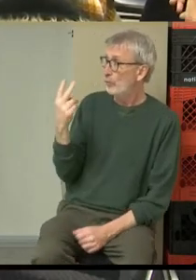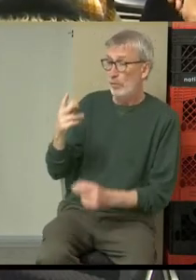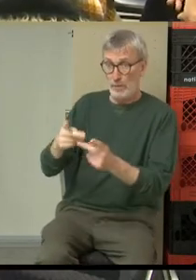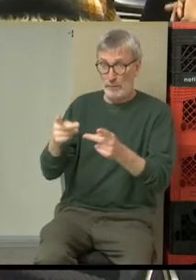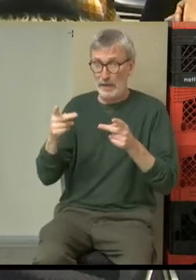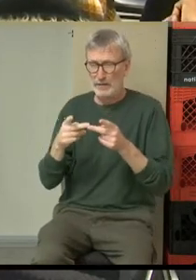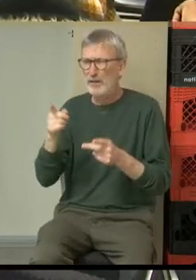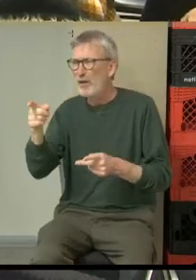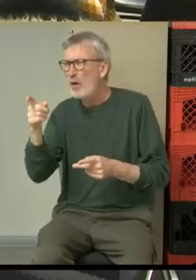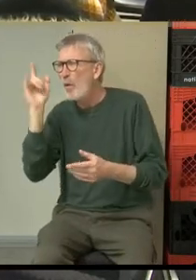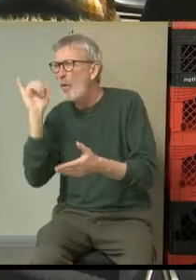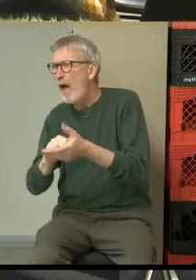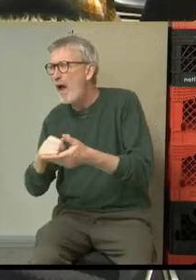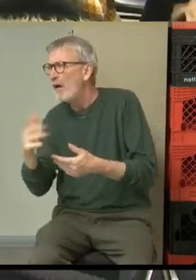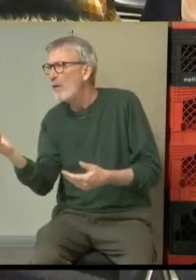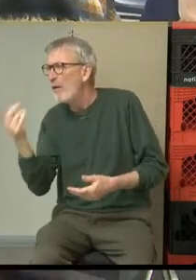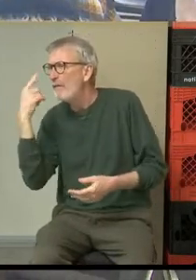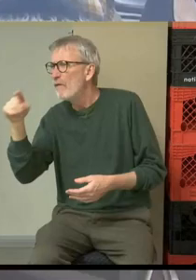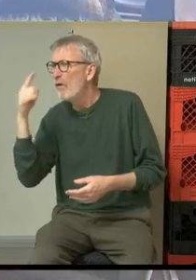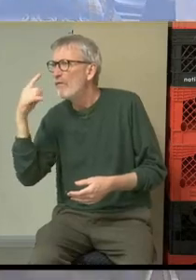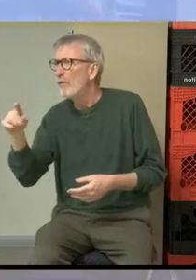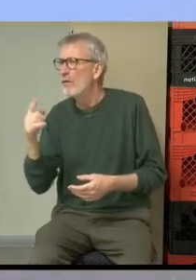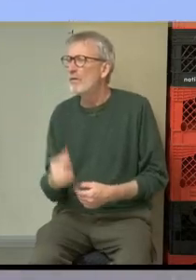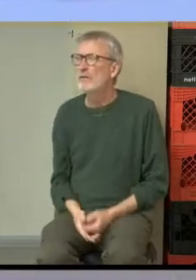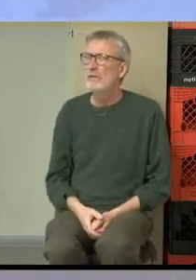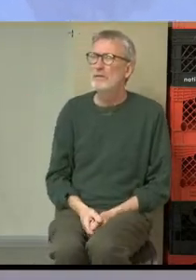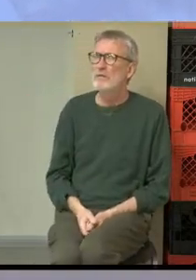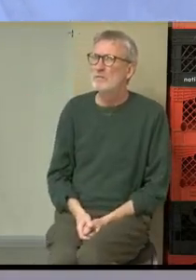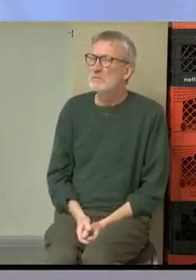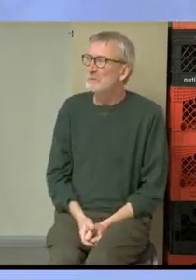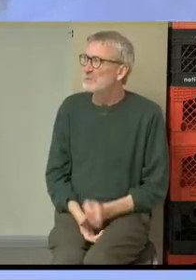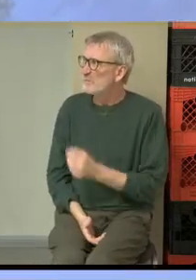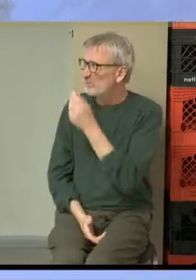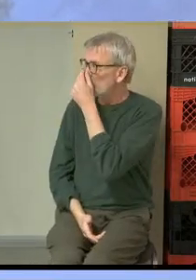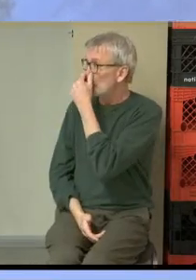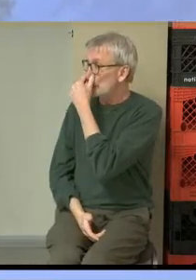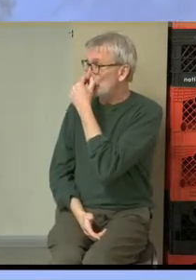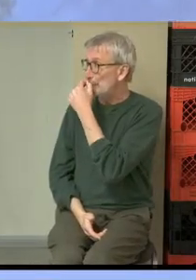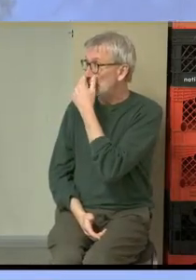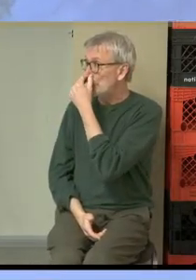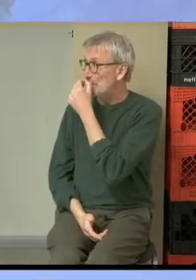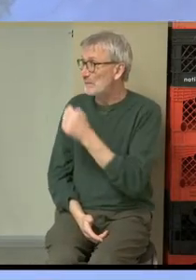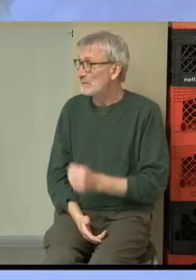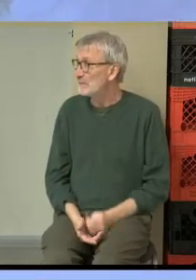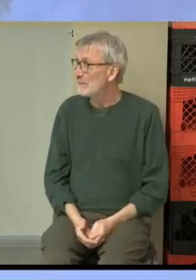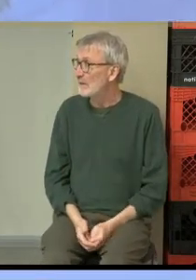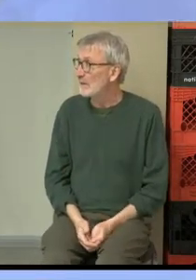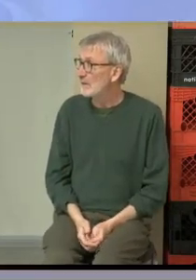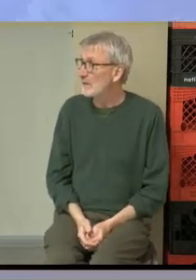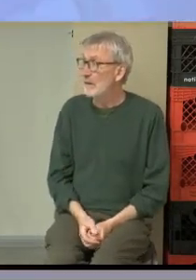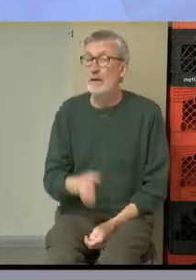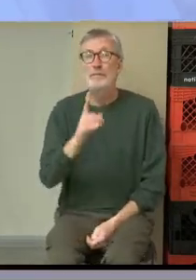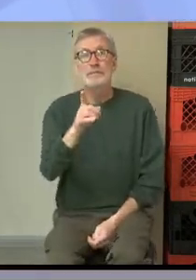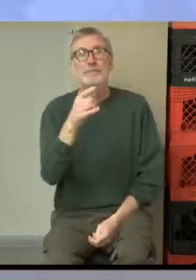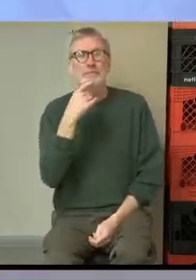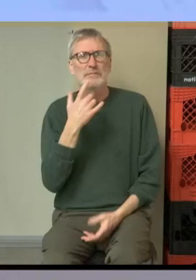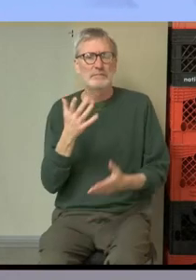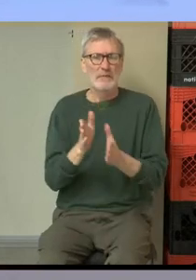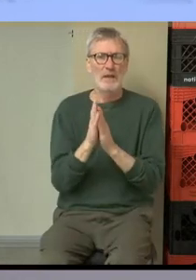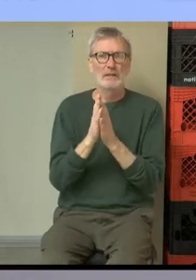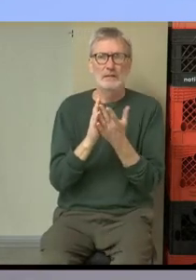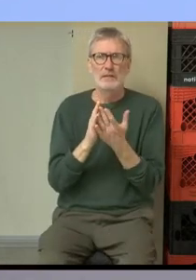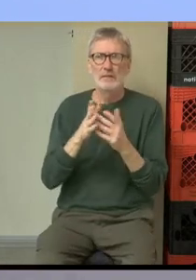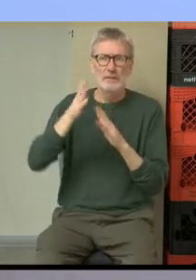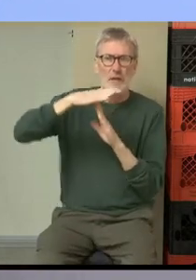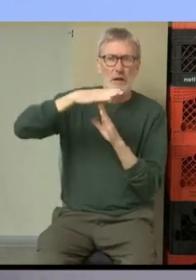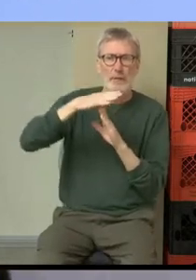over there, what are they? The ones up top. By the baseball field yeah. here. These? Yes. So, yep, the question is what's in